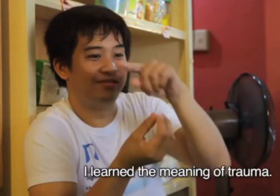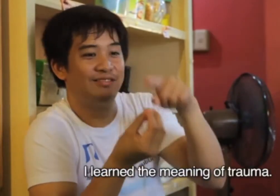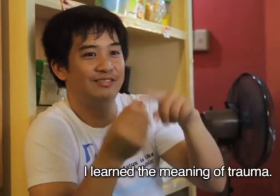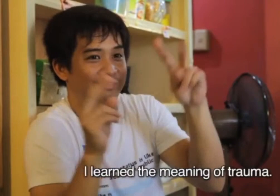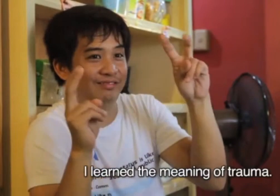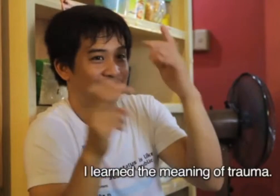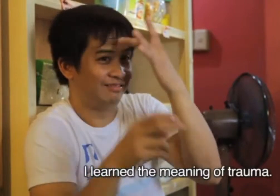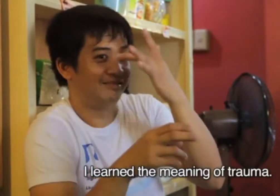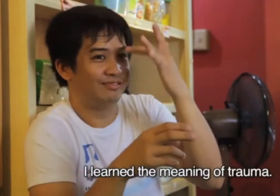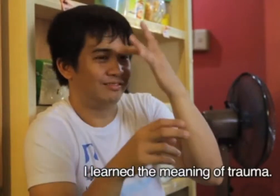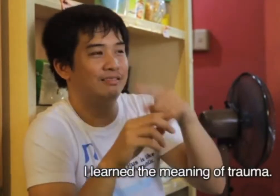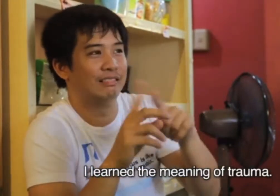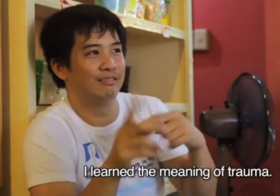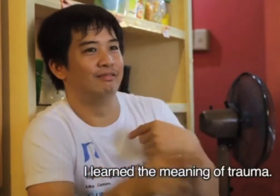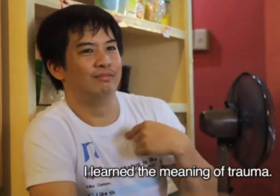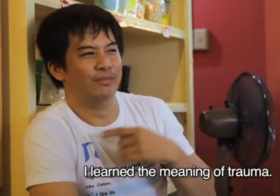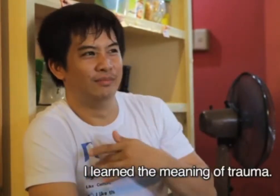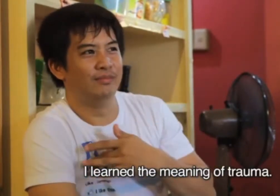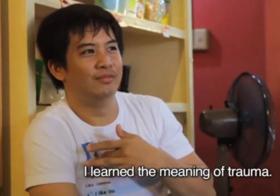there.